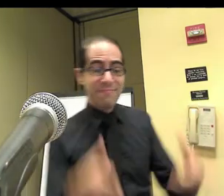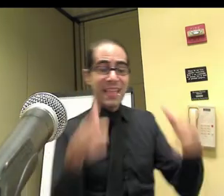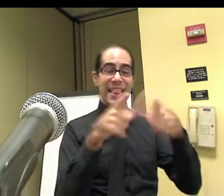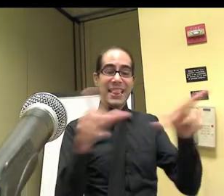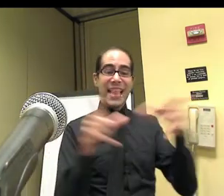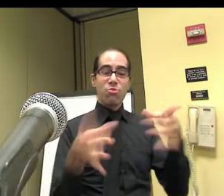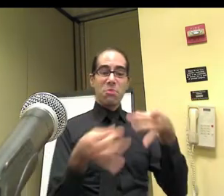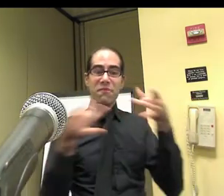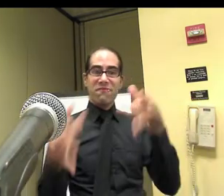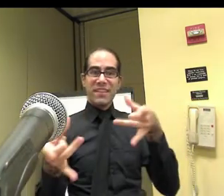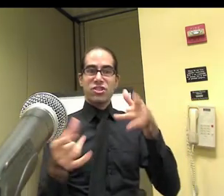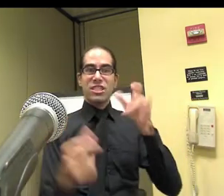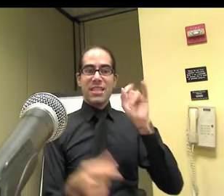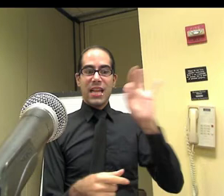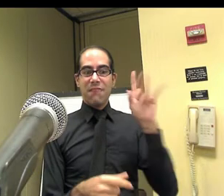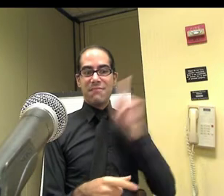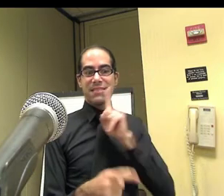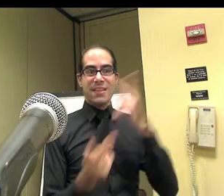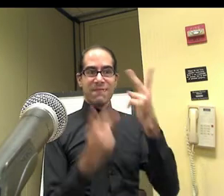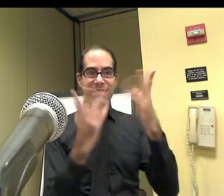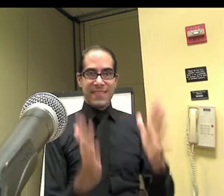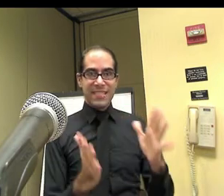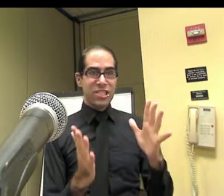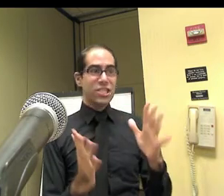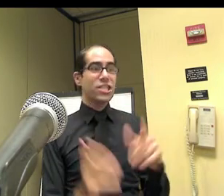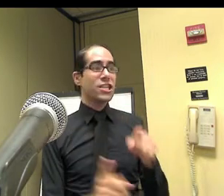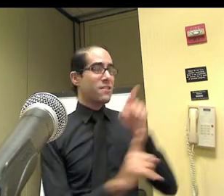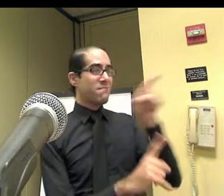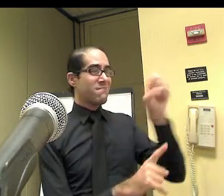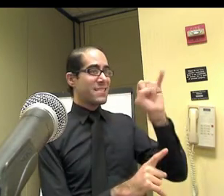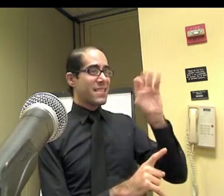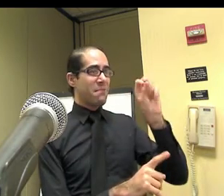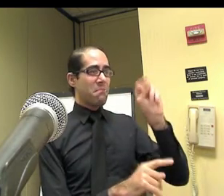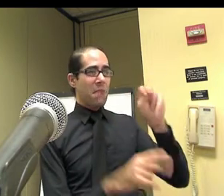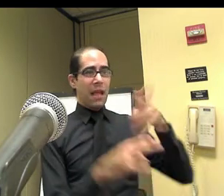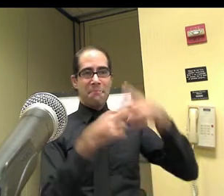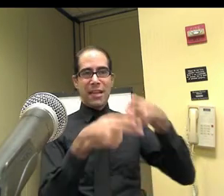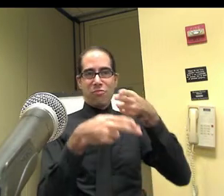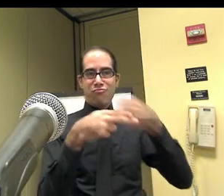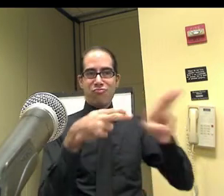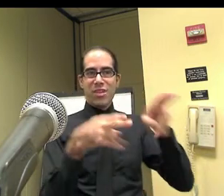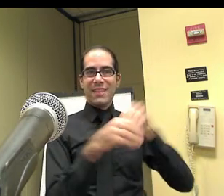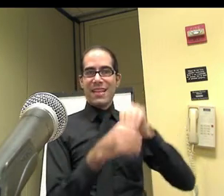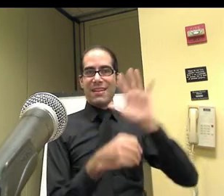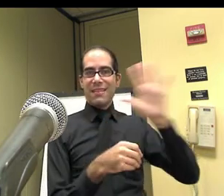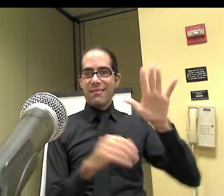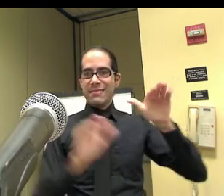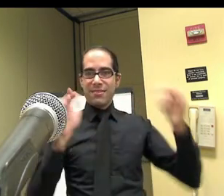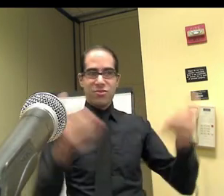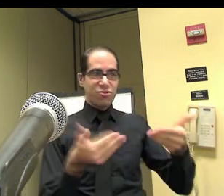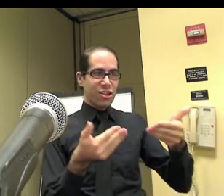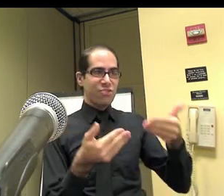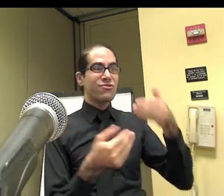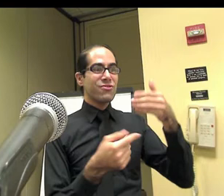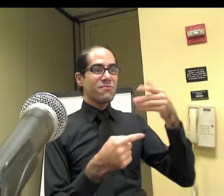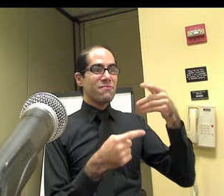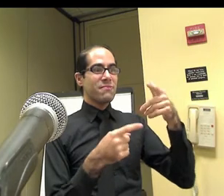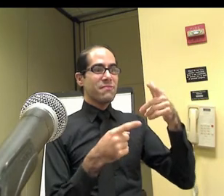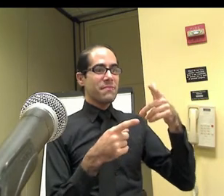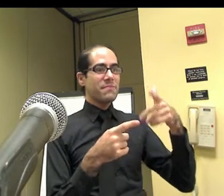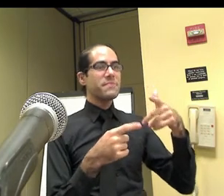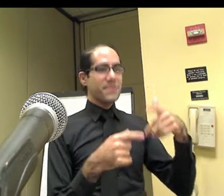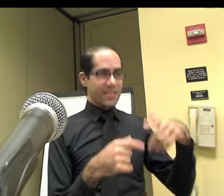problematic. The language proficiency of deaf visitors is also problematic. It's kind